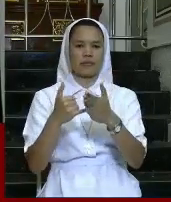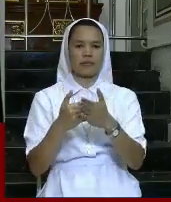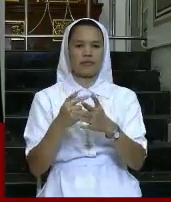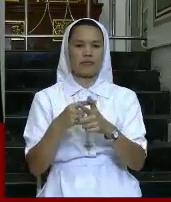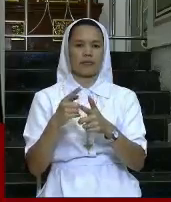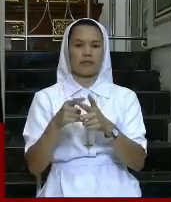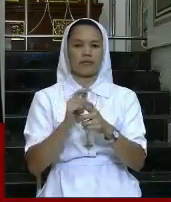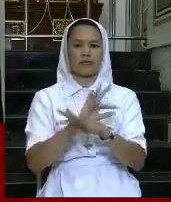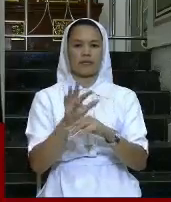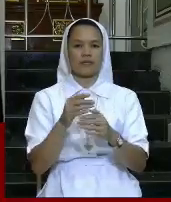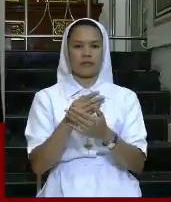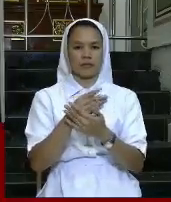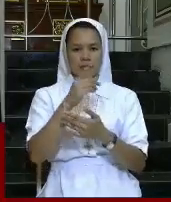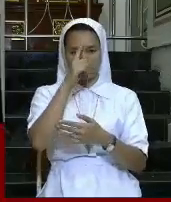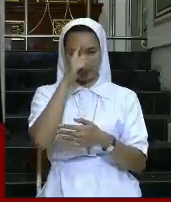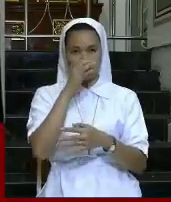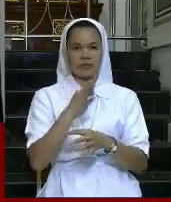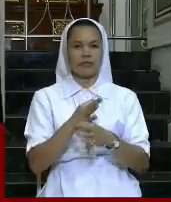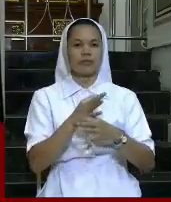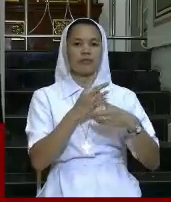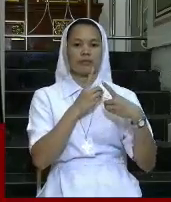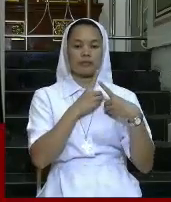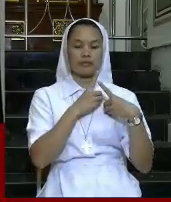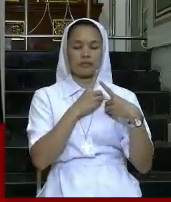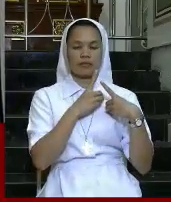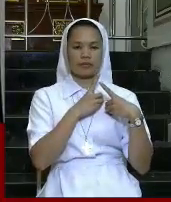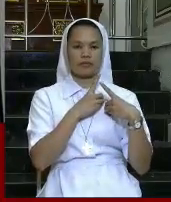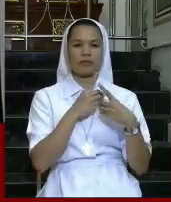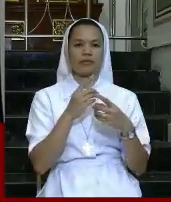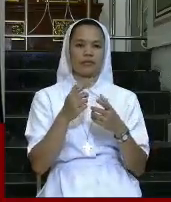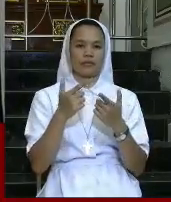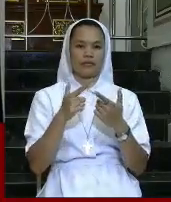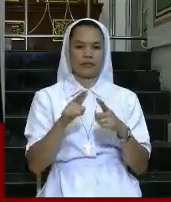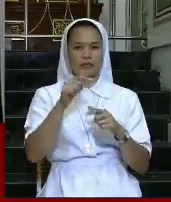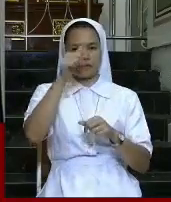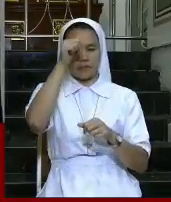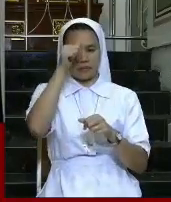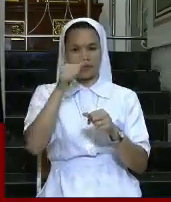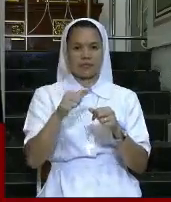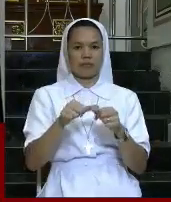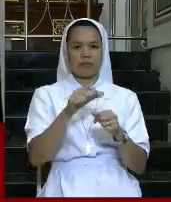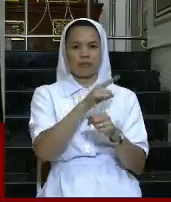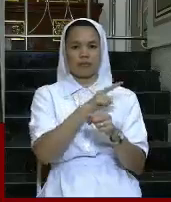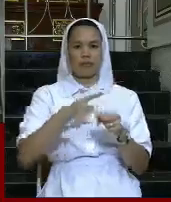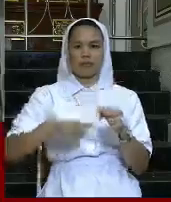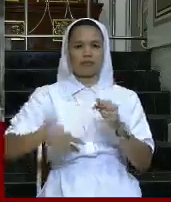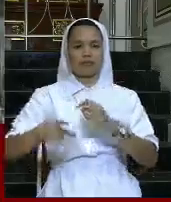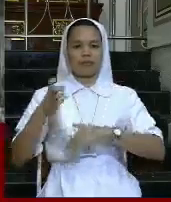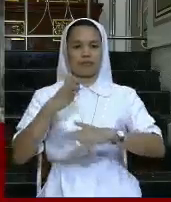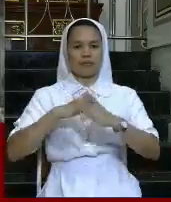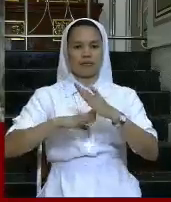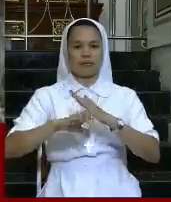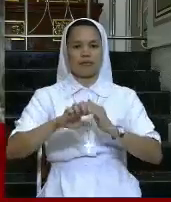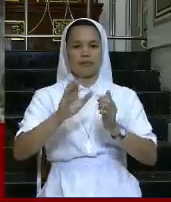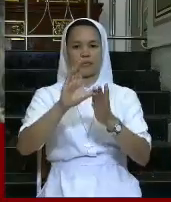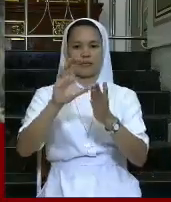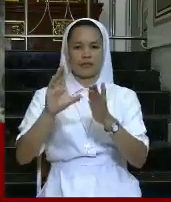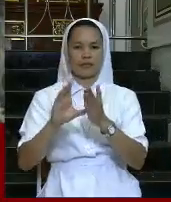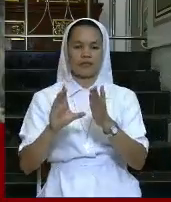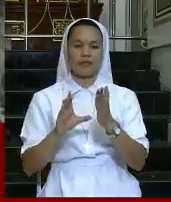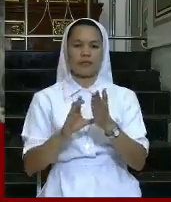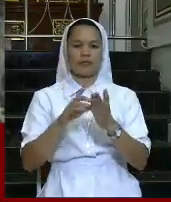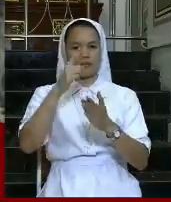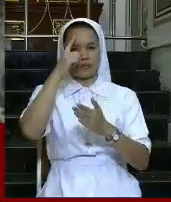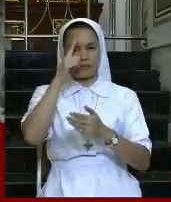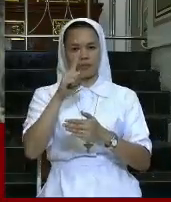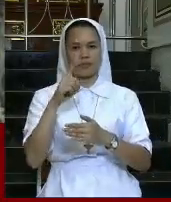Therefore, with all faith and devotion, let us commemorate the Lord's entry into the city for our